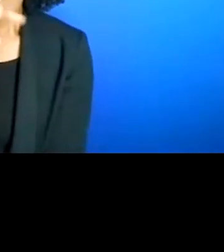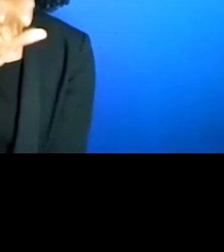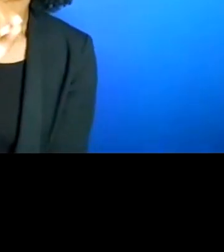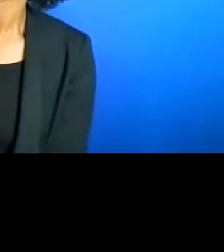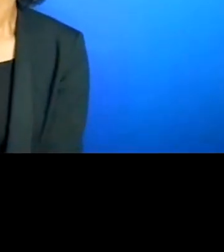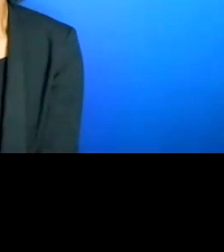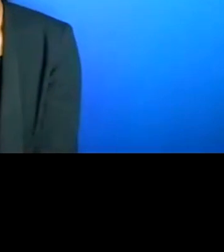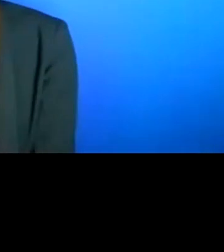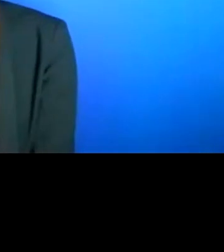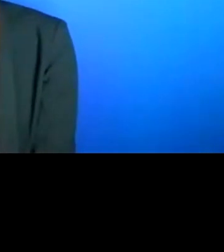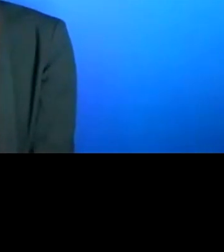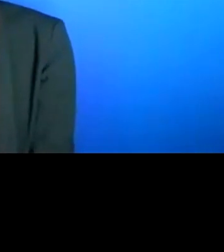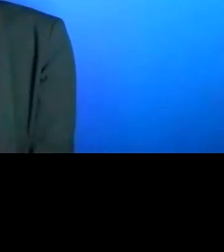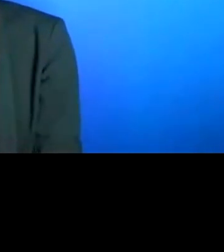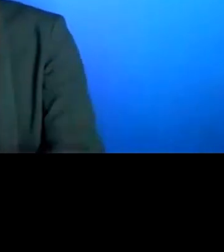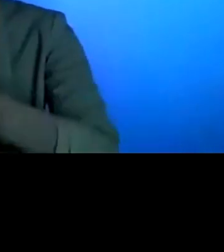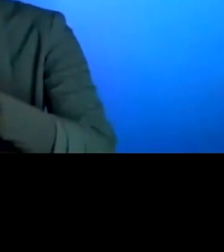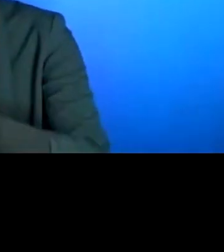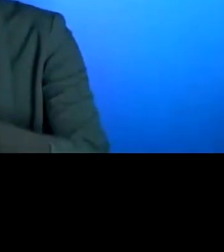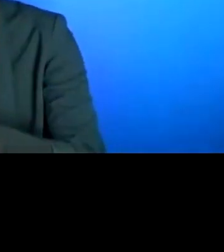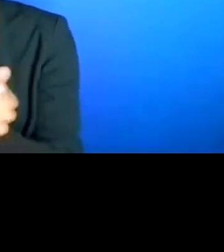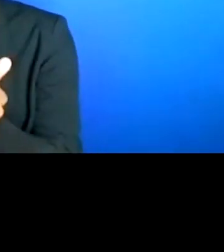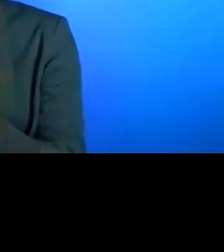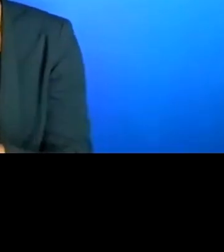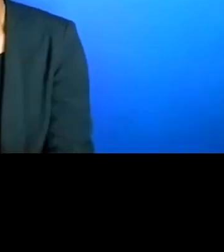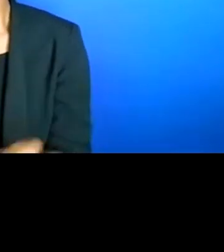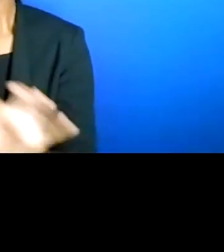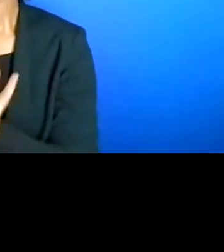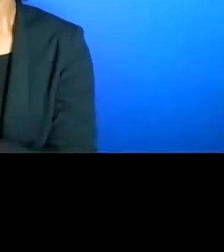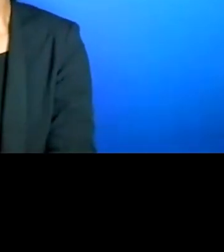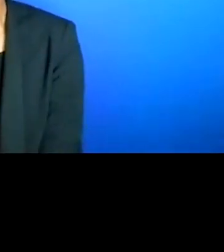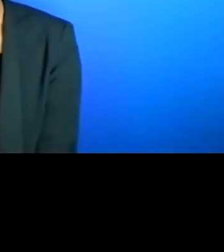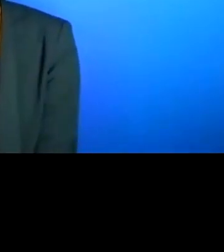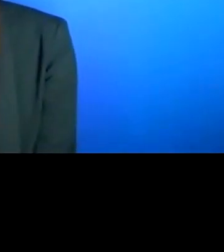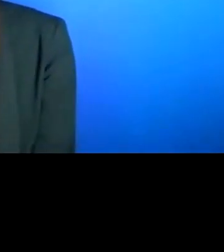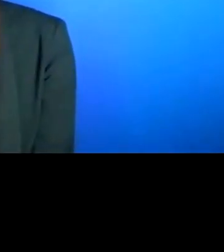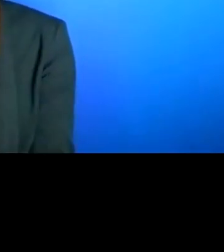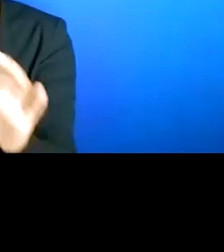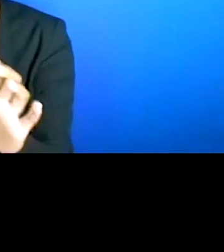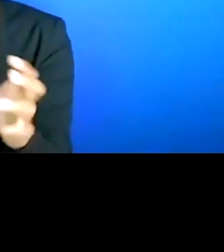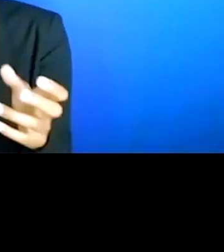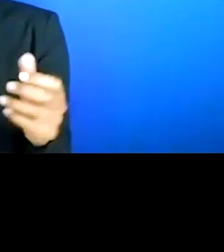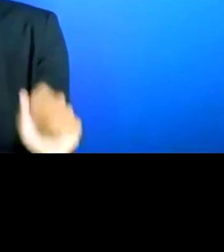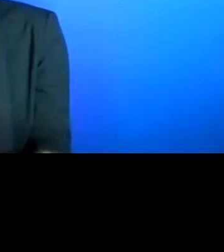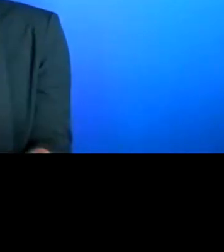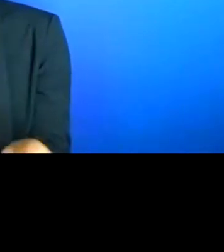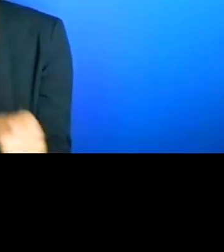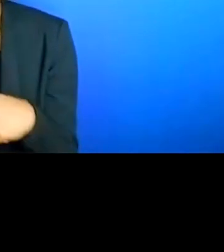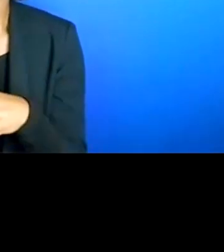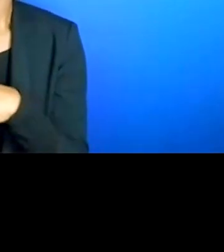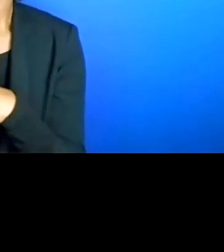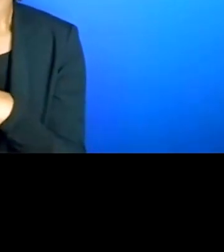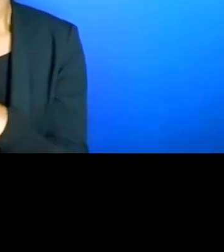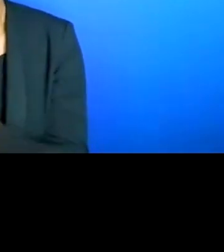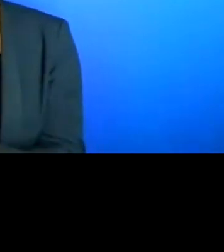in the chat, and we'll post this link. So anyone who wants to join, this is a time you can come. If you want, you can turn on your camera, and that